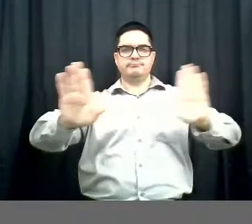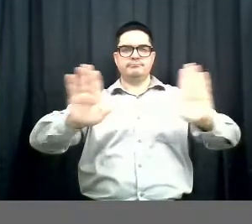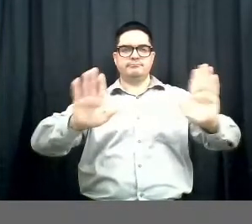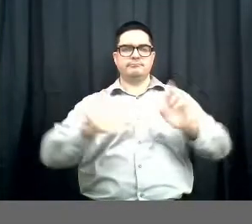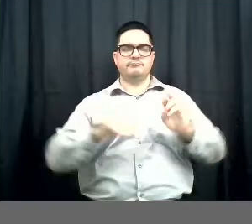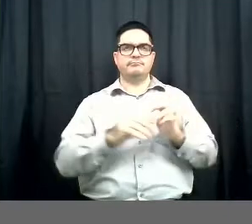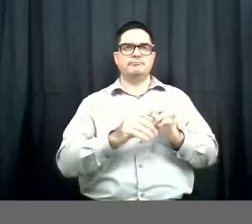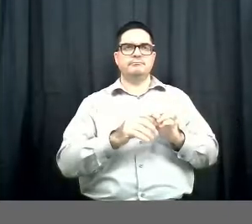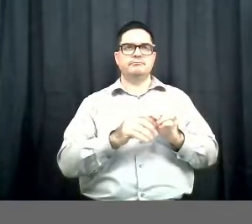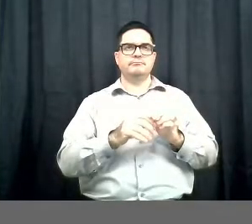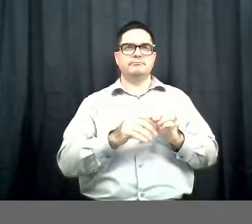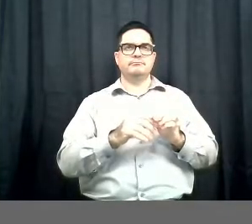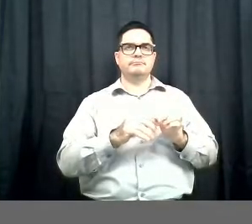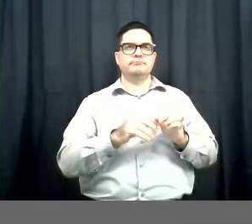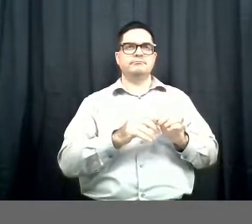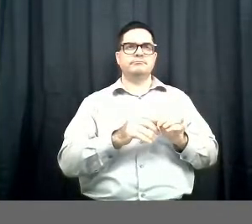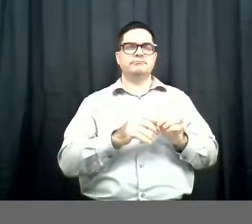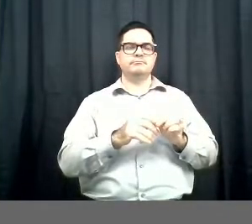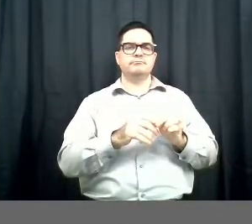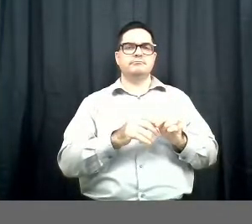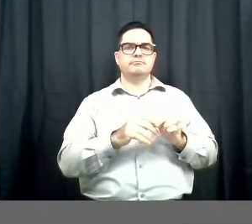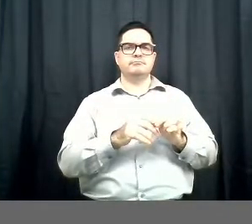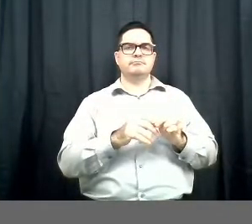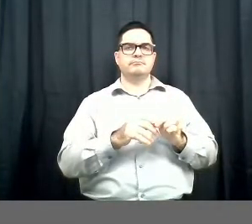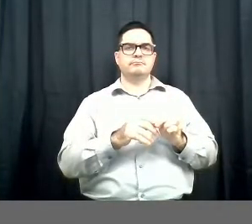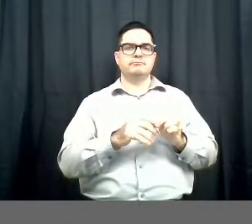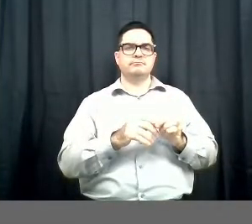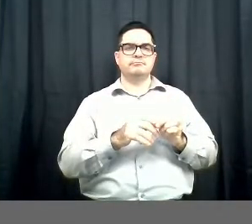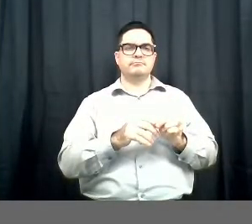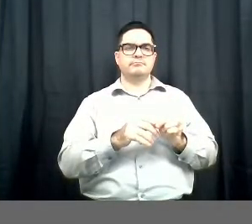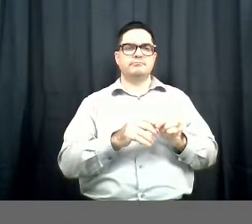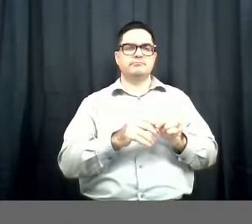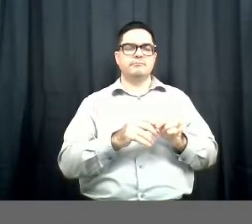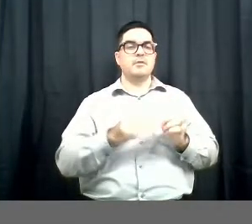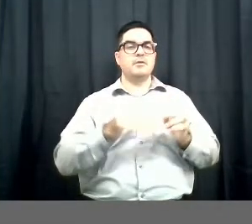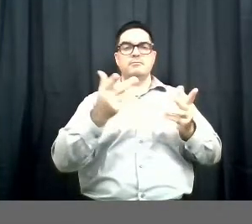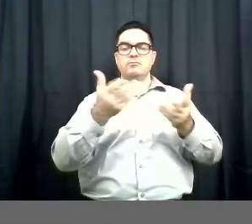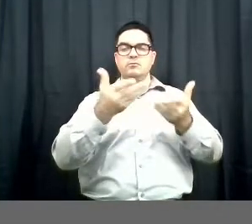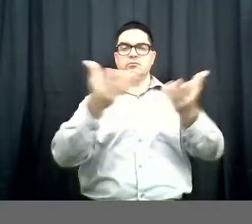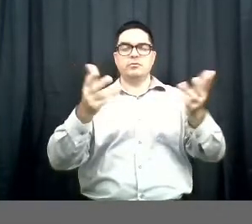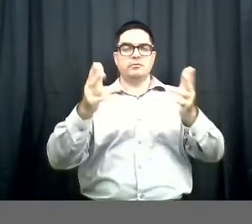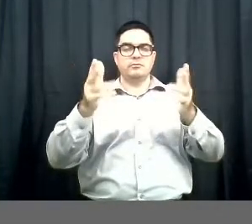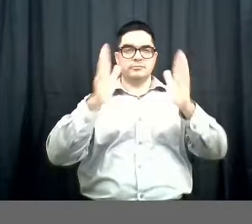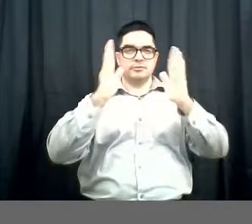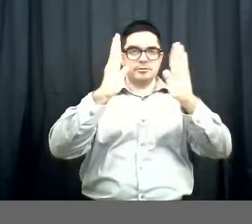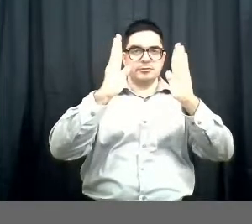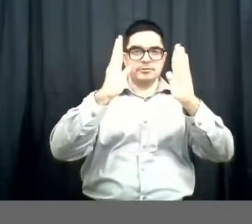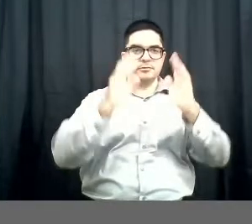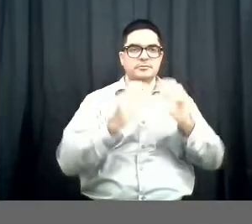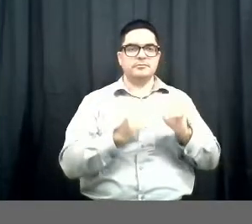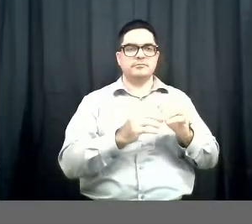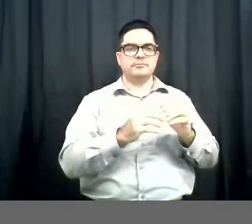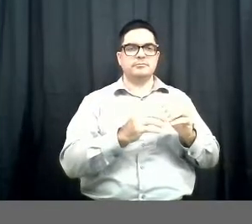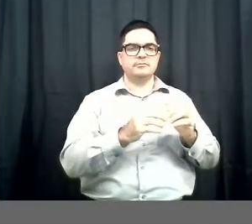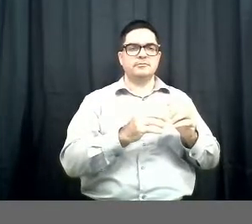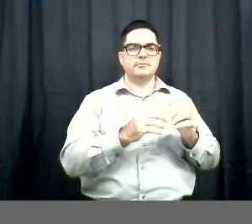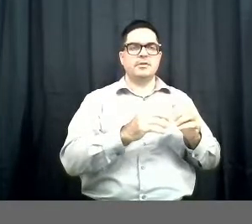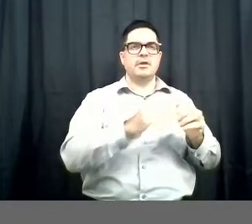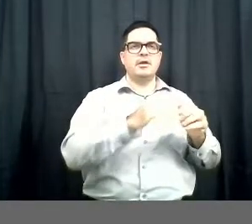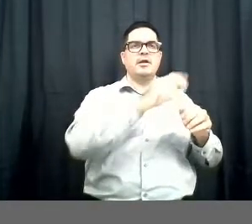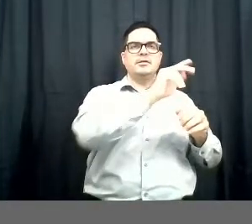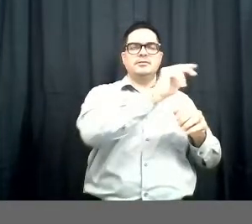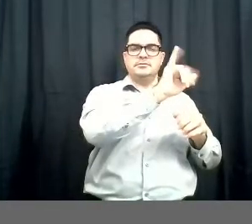both structures, to sort of be clear for everyone listening, assume an effective date of the Title III plan of July